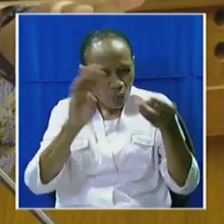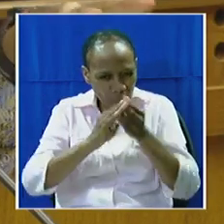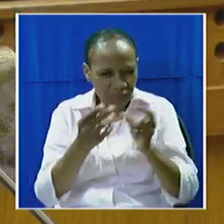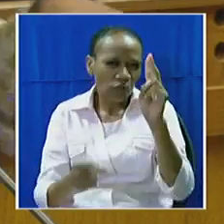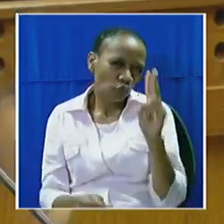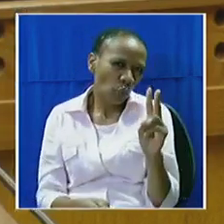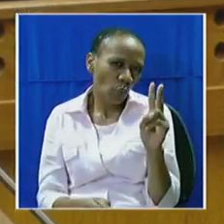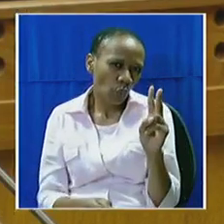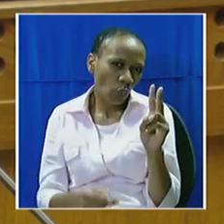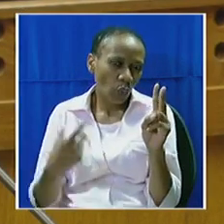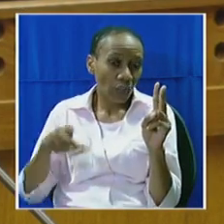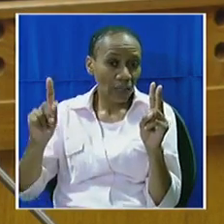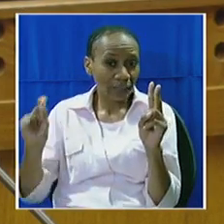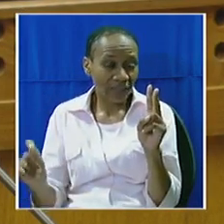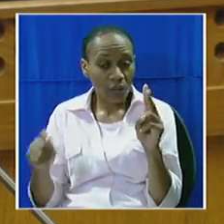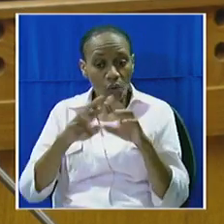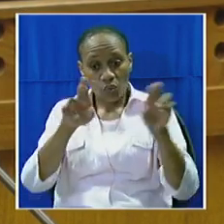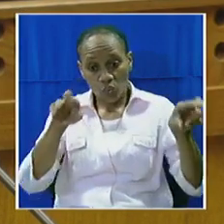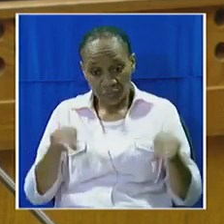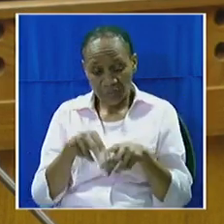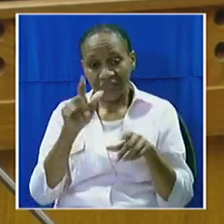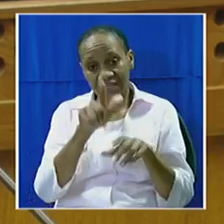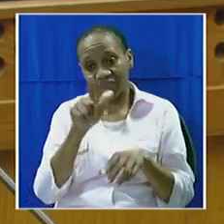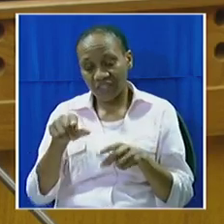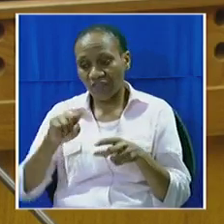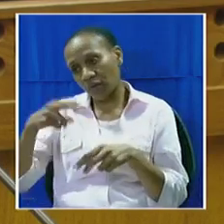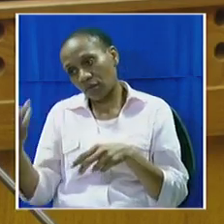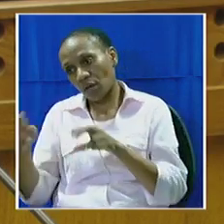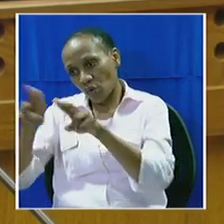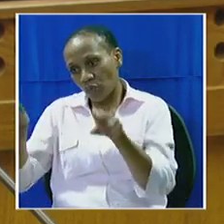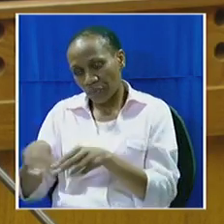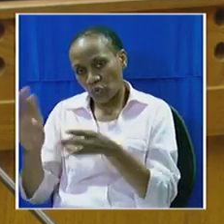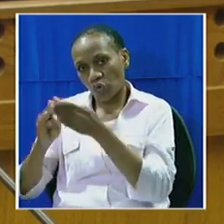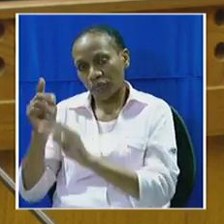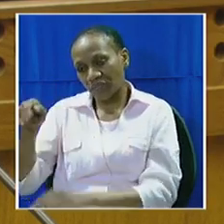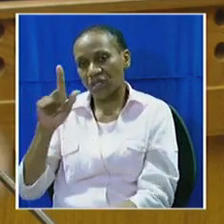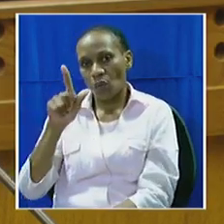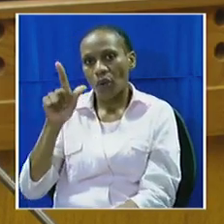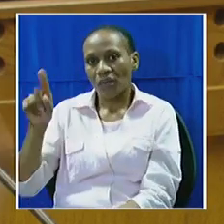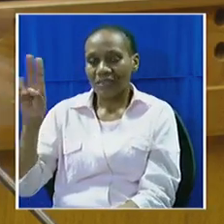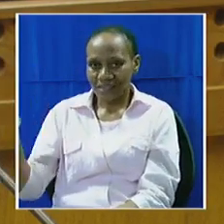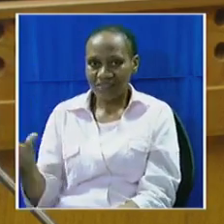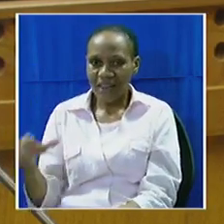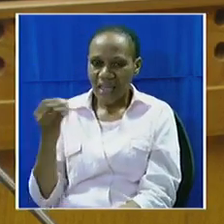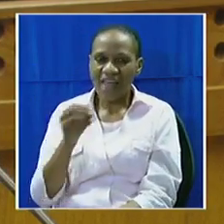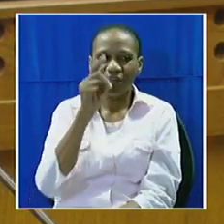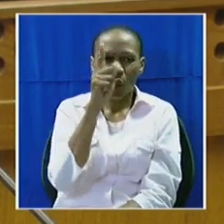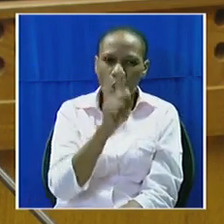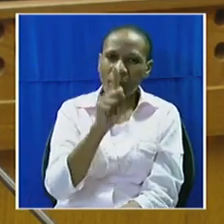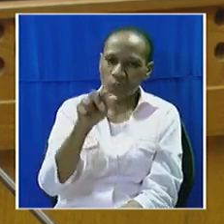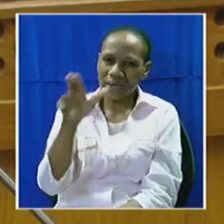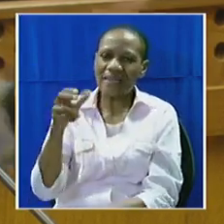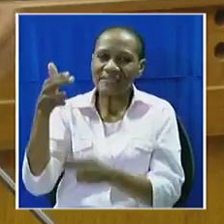city center, Ward 77 and Ward 115, with 118 CCTV